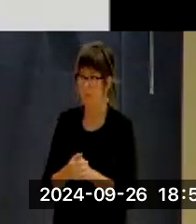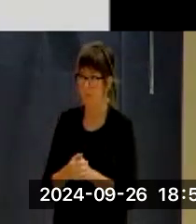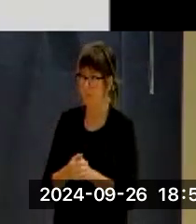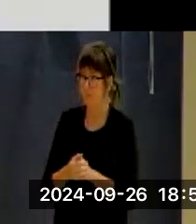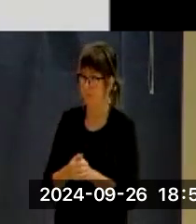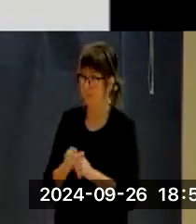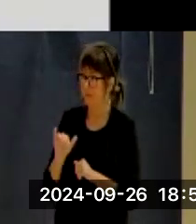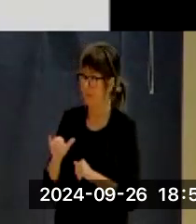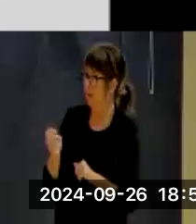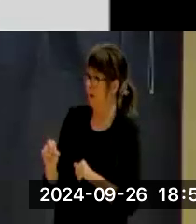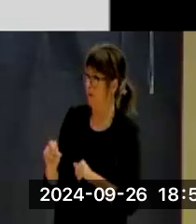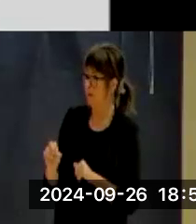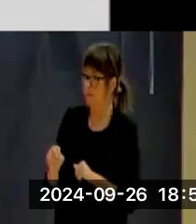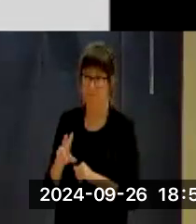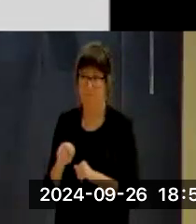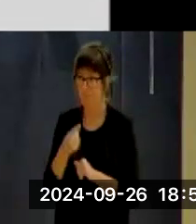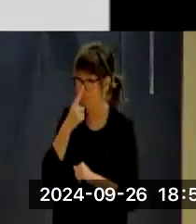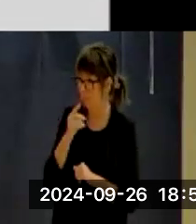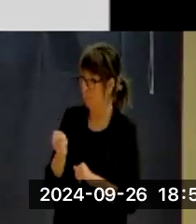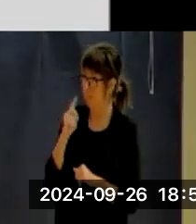I don't. Please.